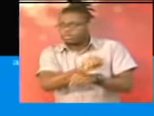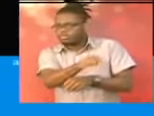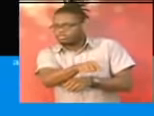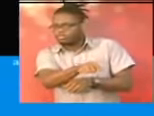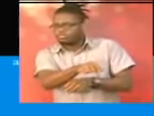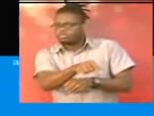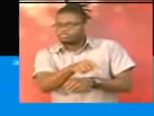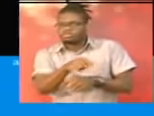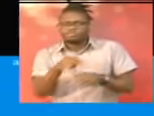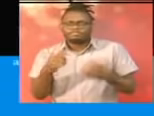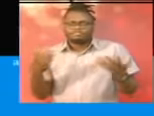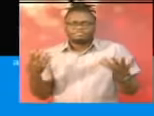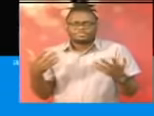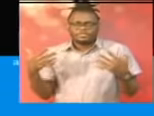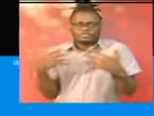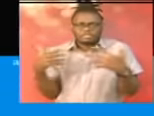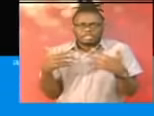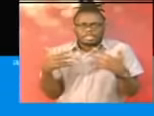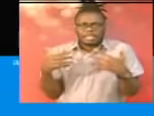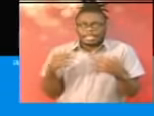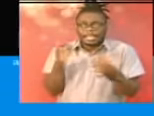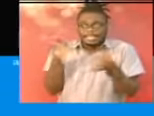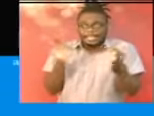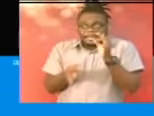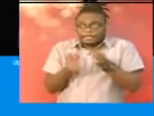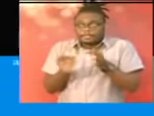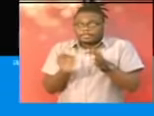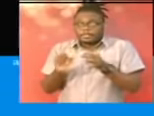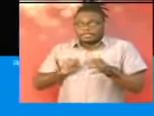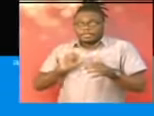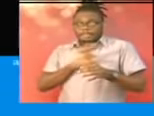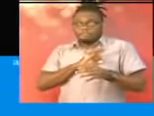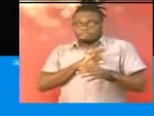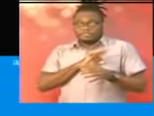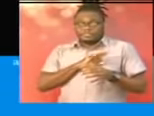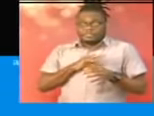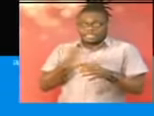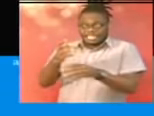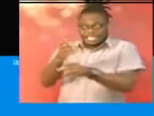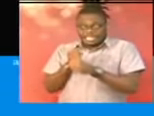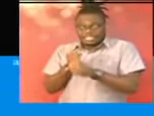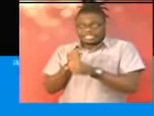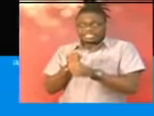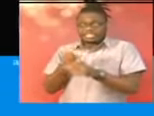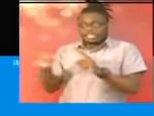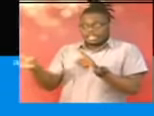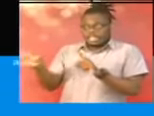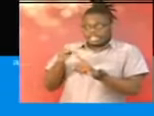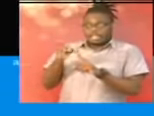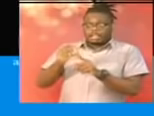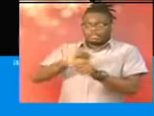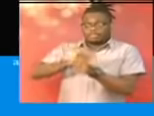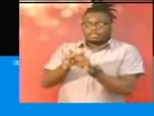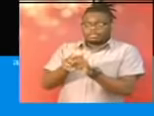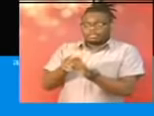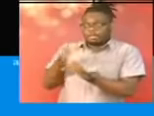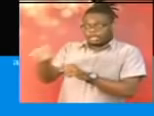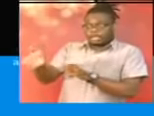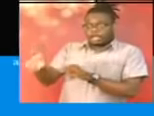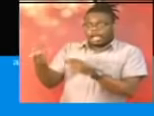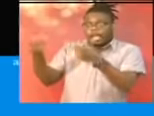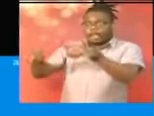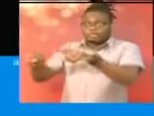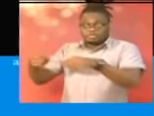COVID-19, it is unlikely that they'll survive. So I don't know if the ministry is aware of the situation and if there's anything that can be done. That's my